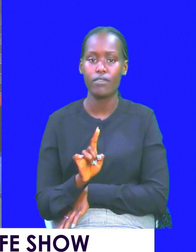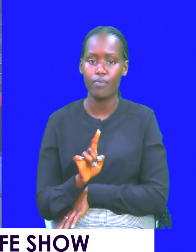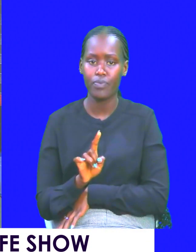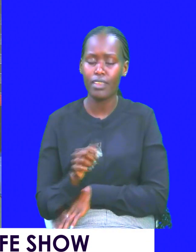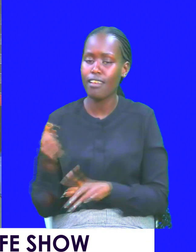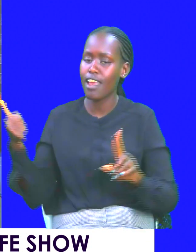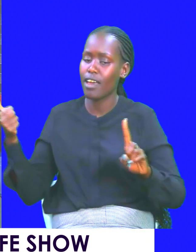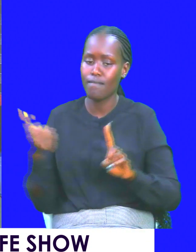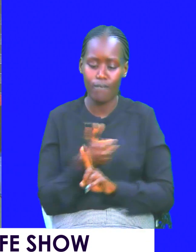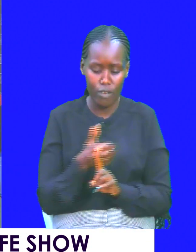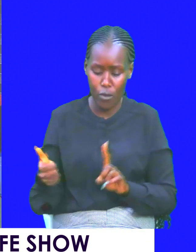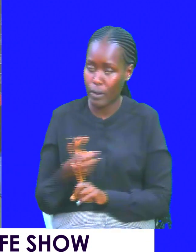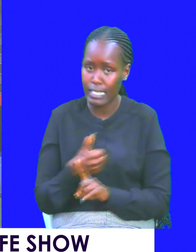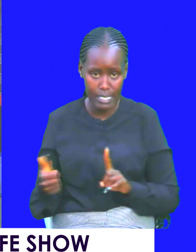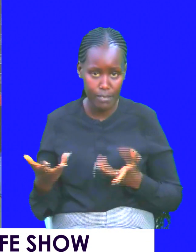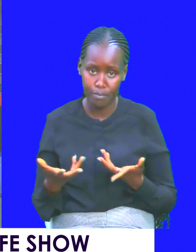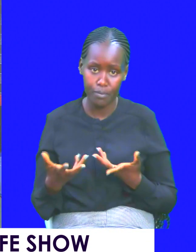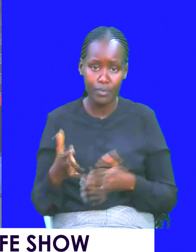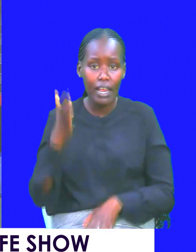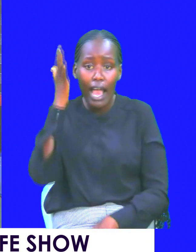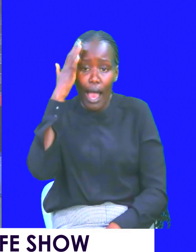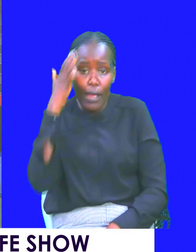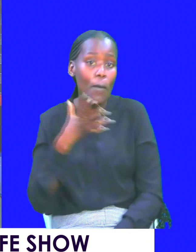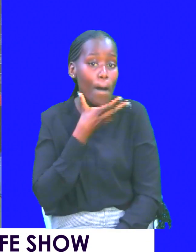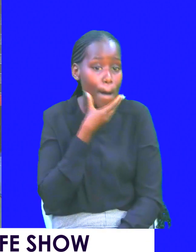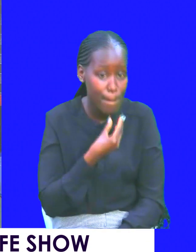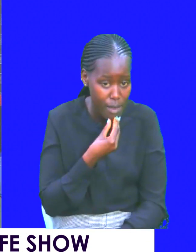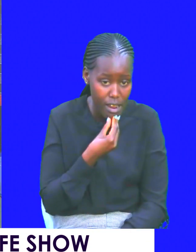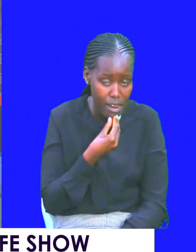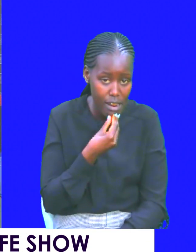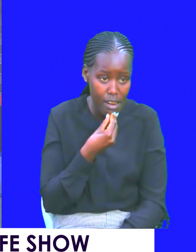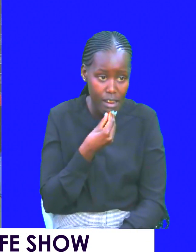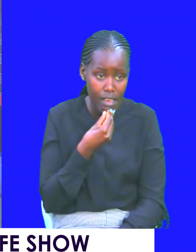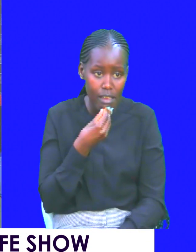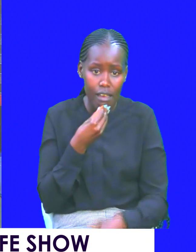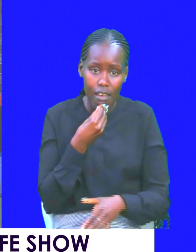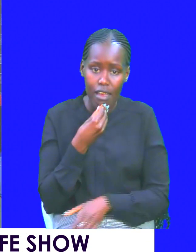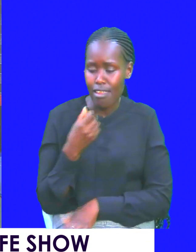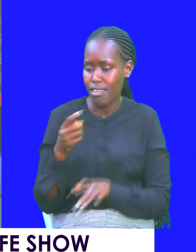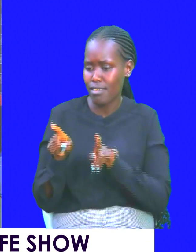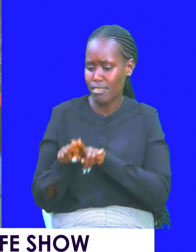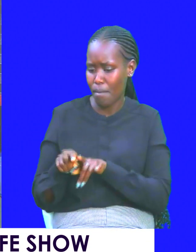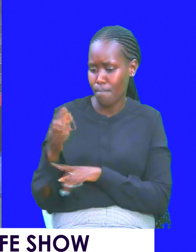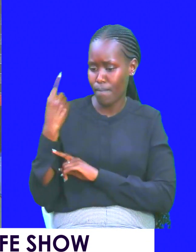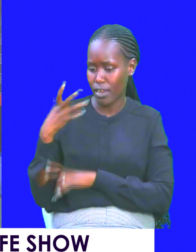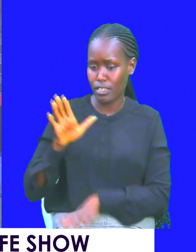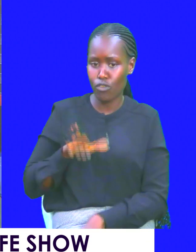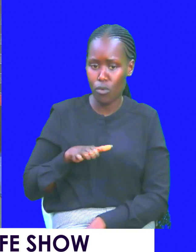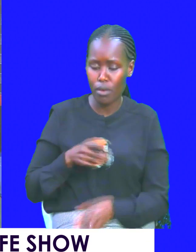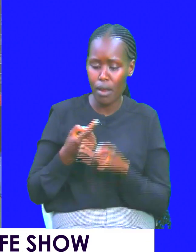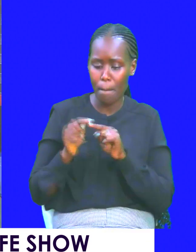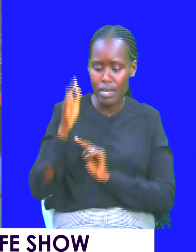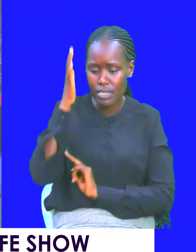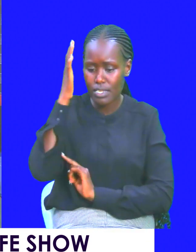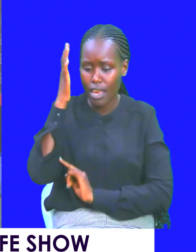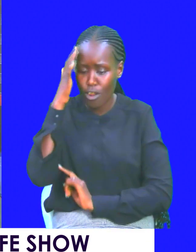domestic violence. I know men, and I, to some extent, understand women. But I know that some men